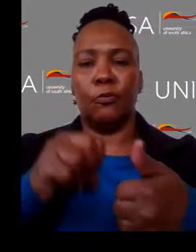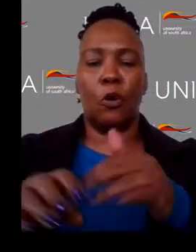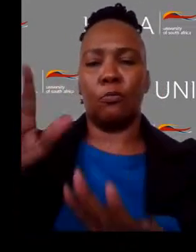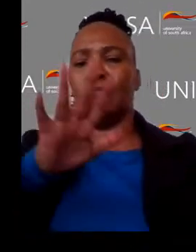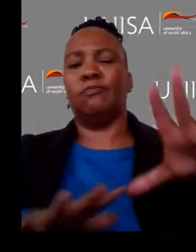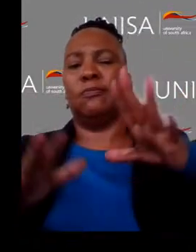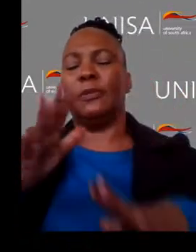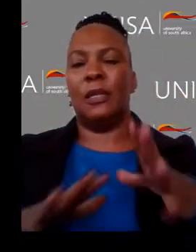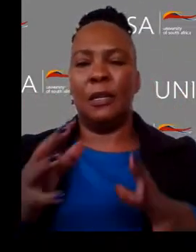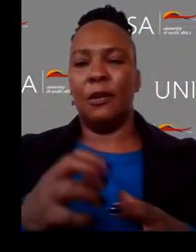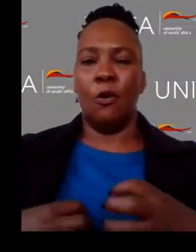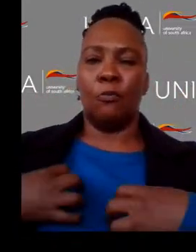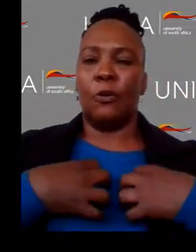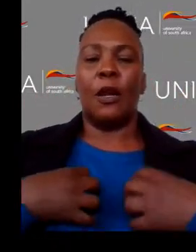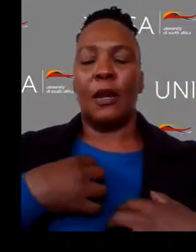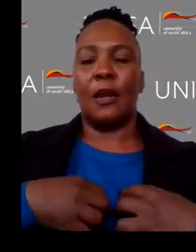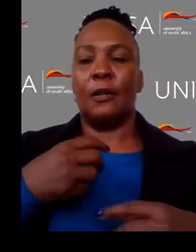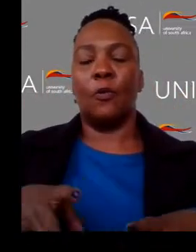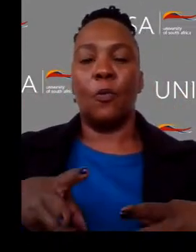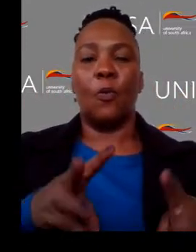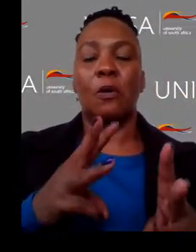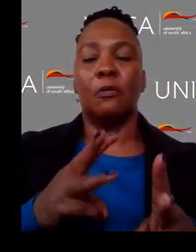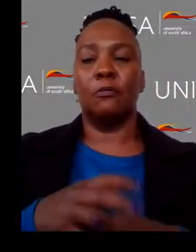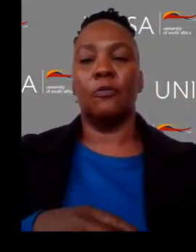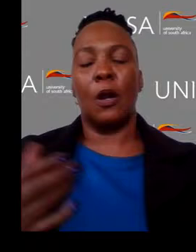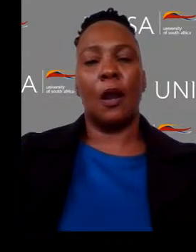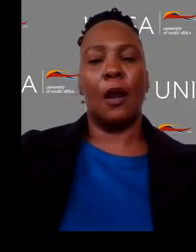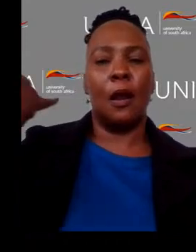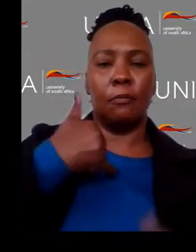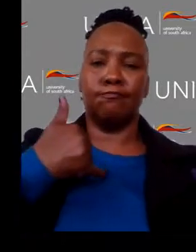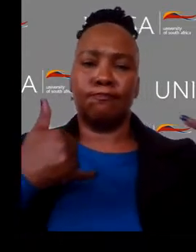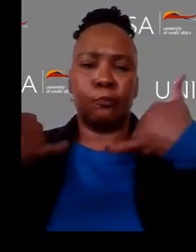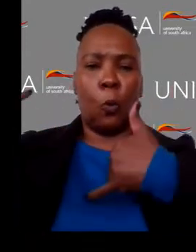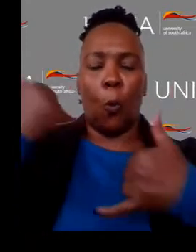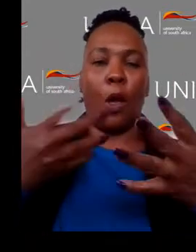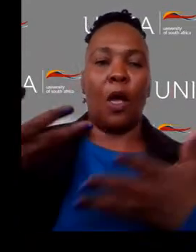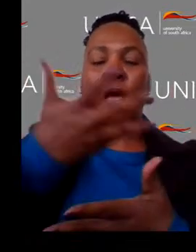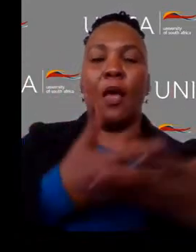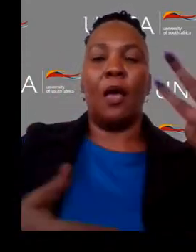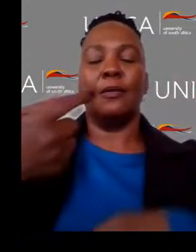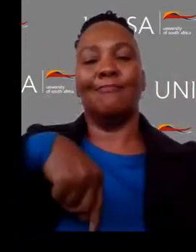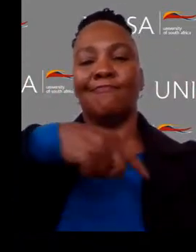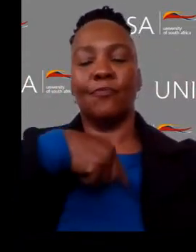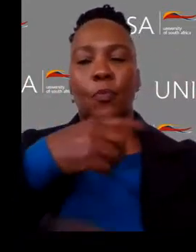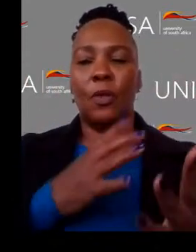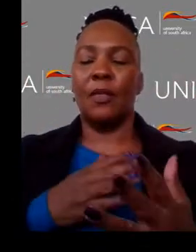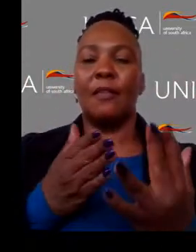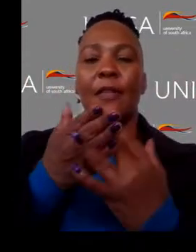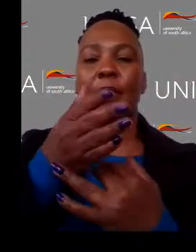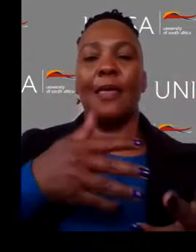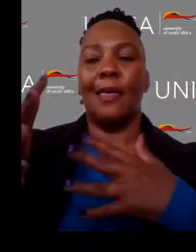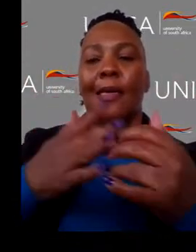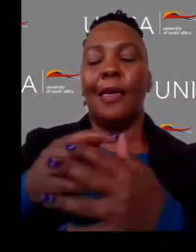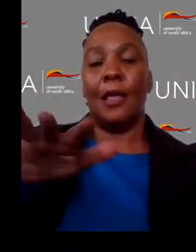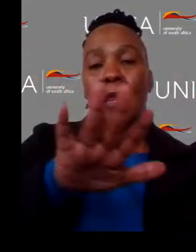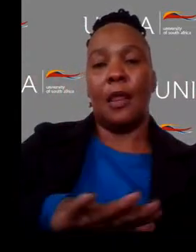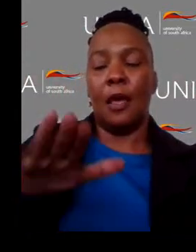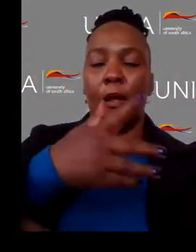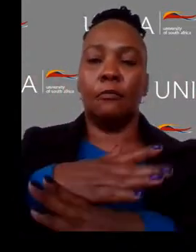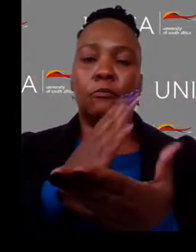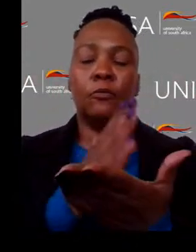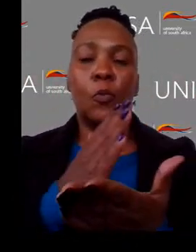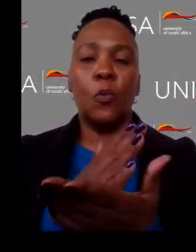your exam. When you're calling or engaging with us via any platform, make sure